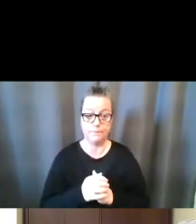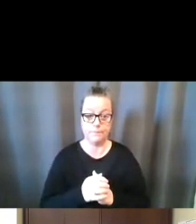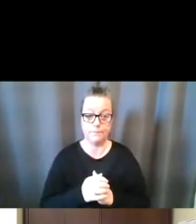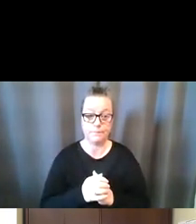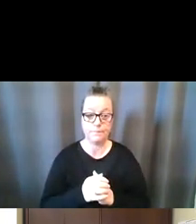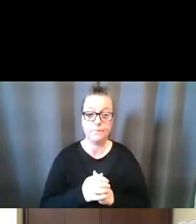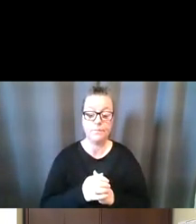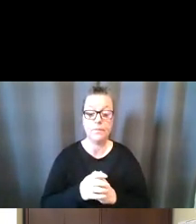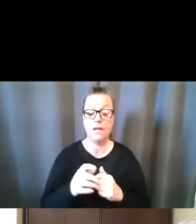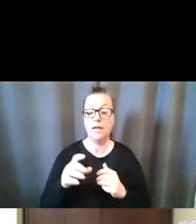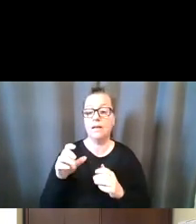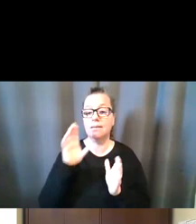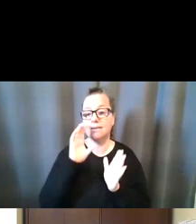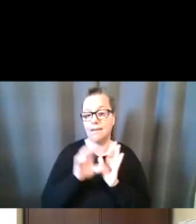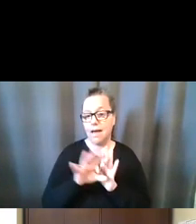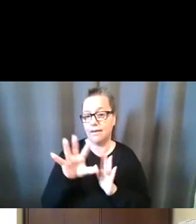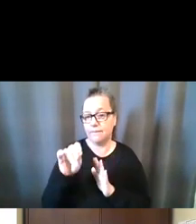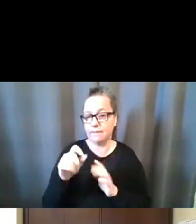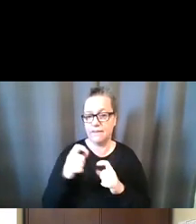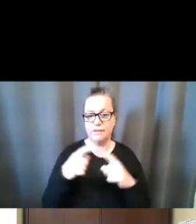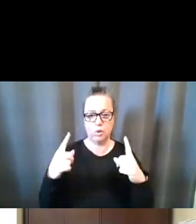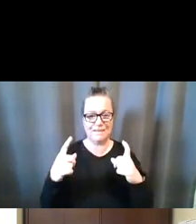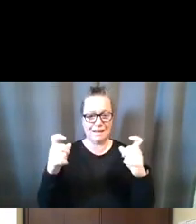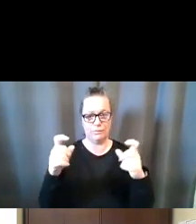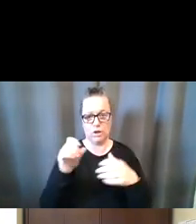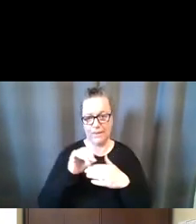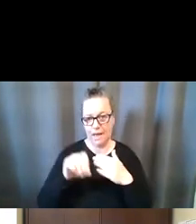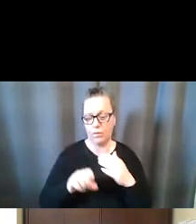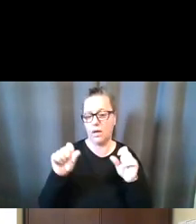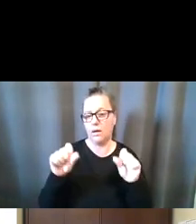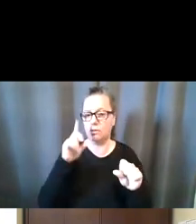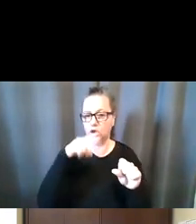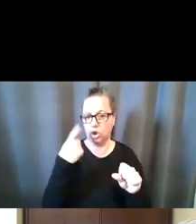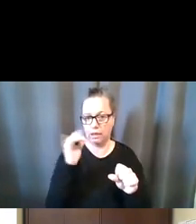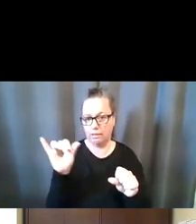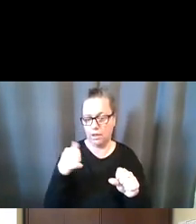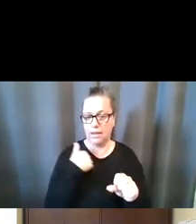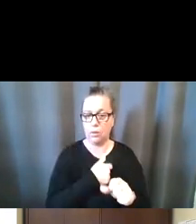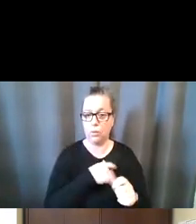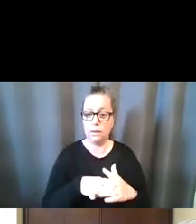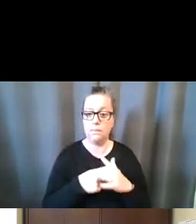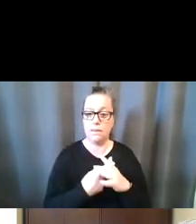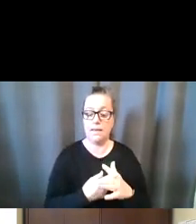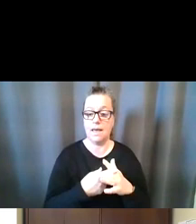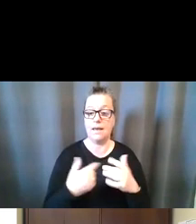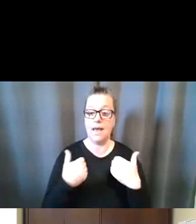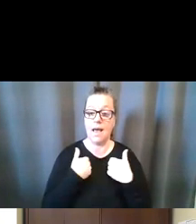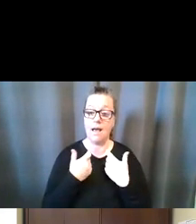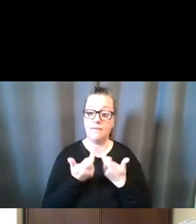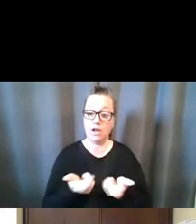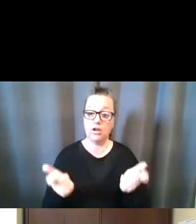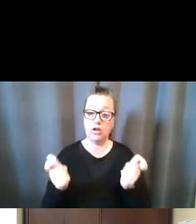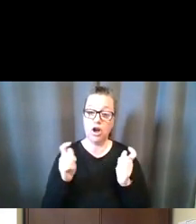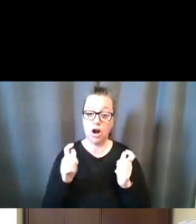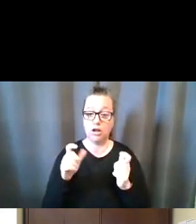Slide 50 gives you just a snapshot of what the outcome could look like. We began hosting large-scale